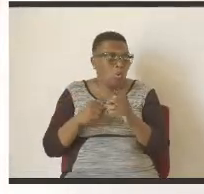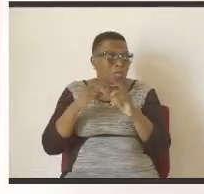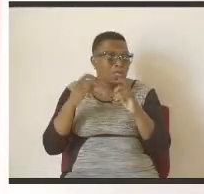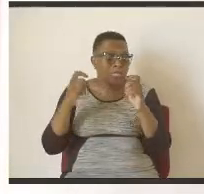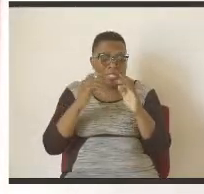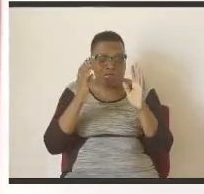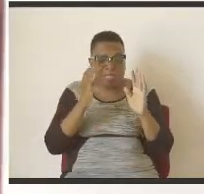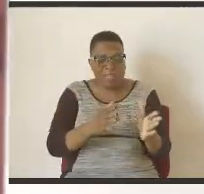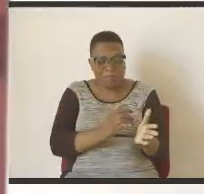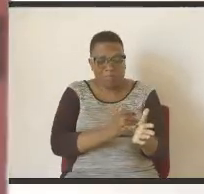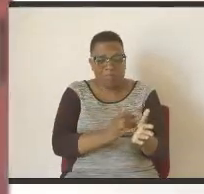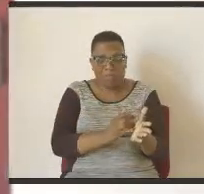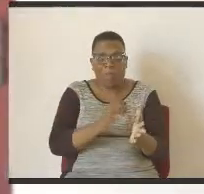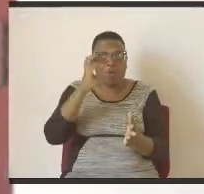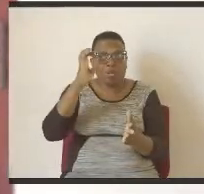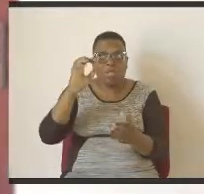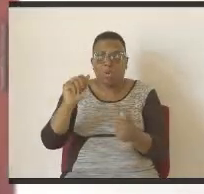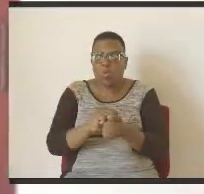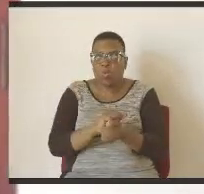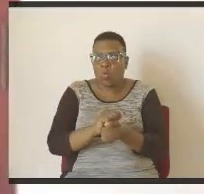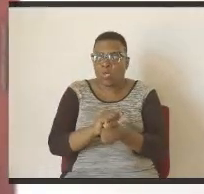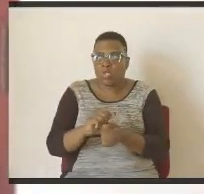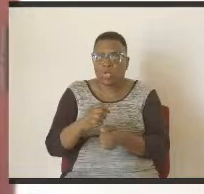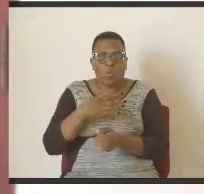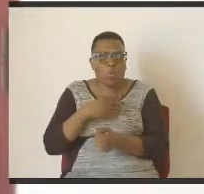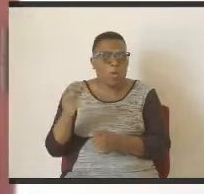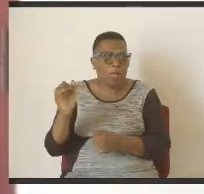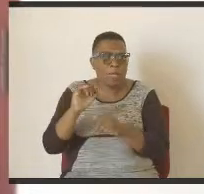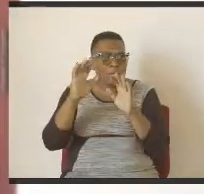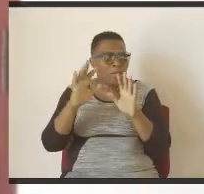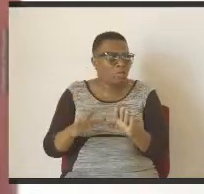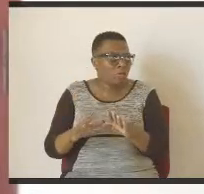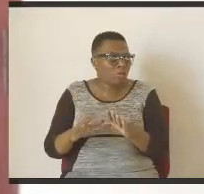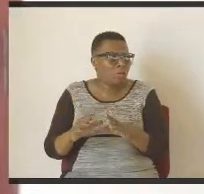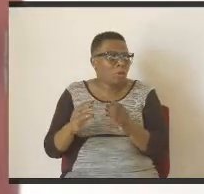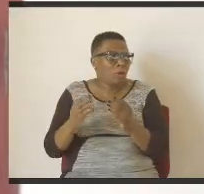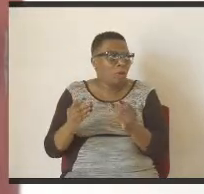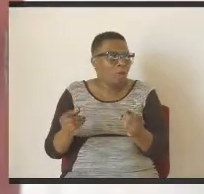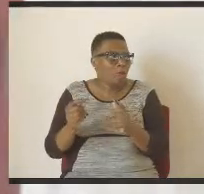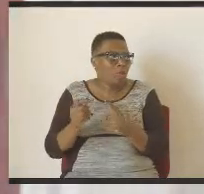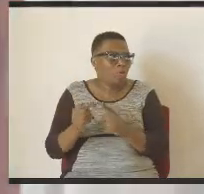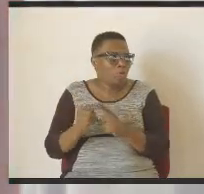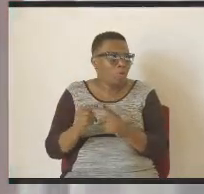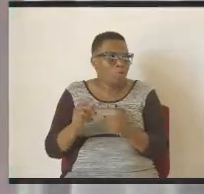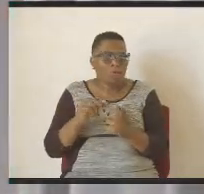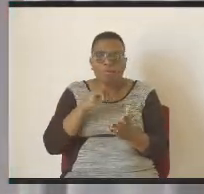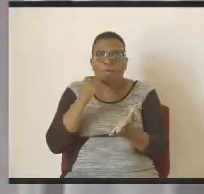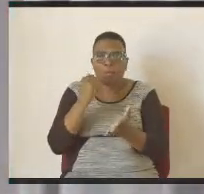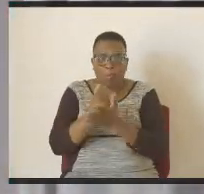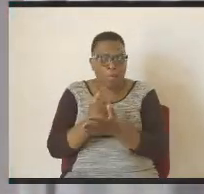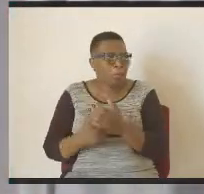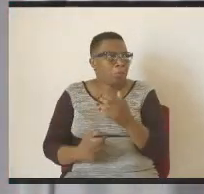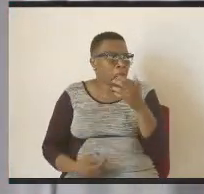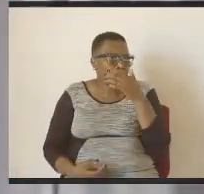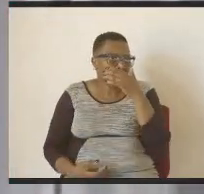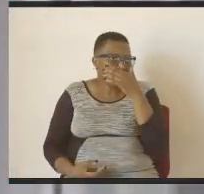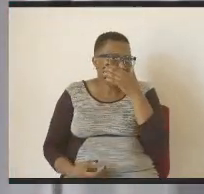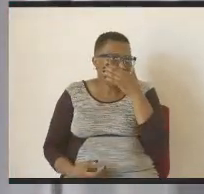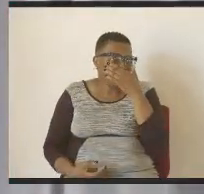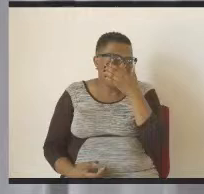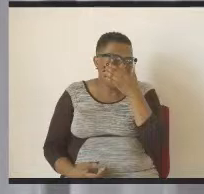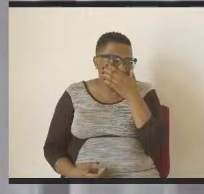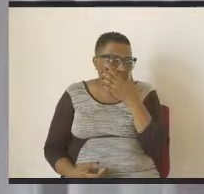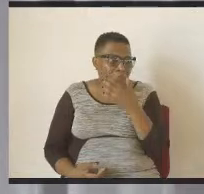He washes white as snow. These are my few words. Amen. Amen. Thank you. Thank you, sister.